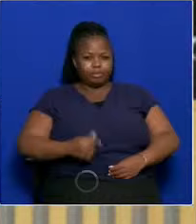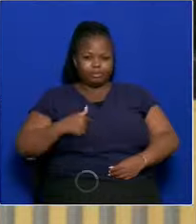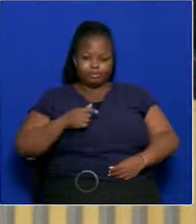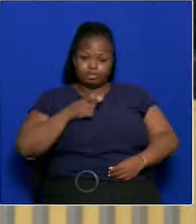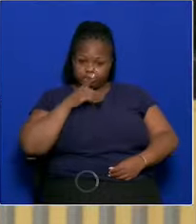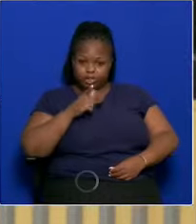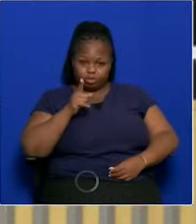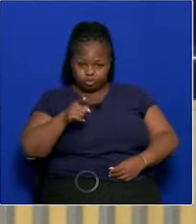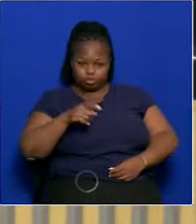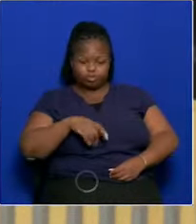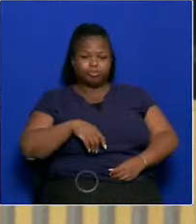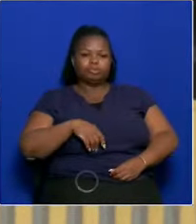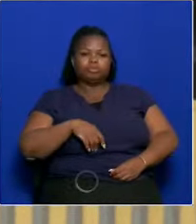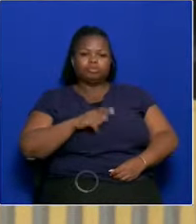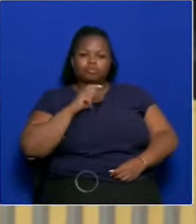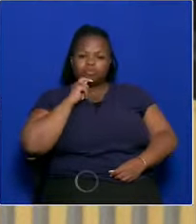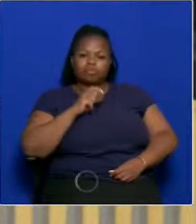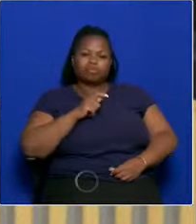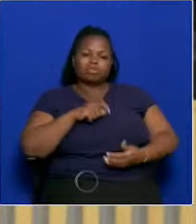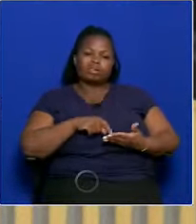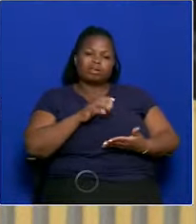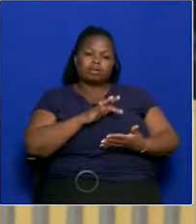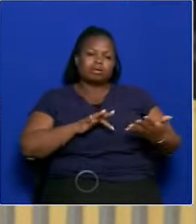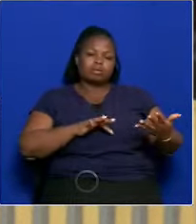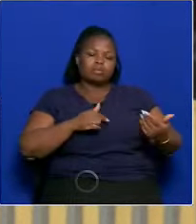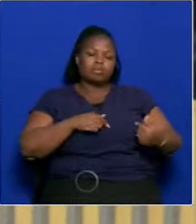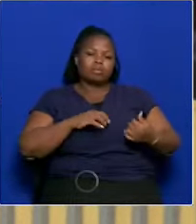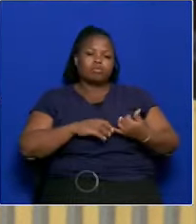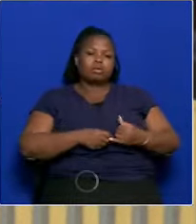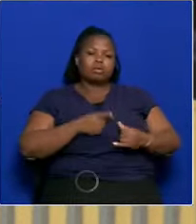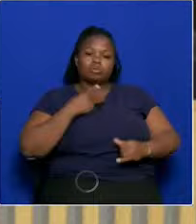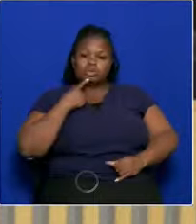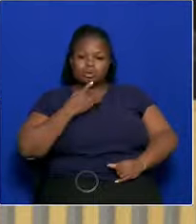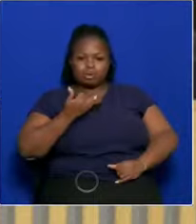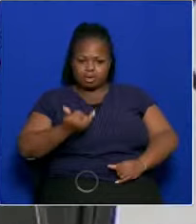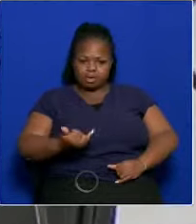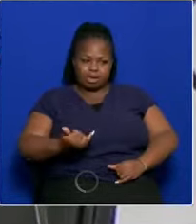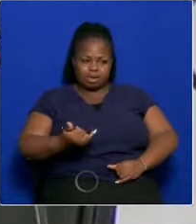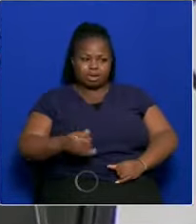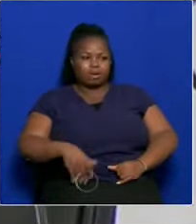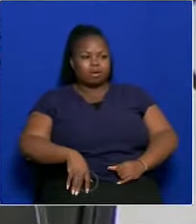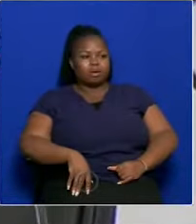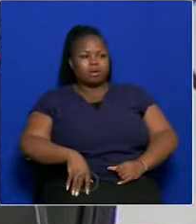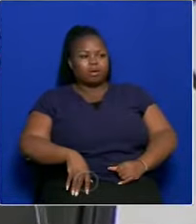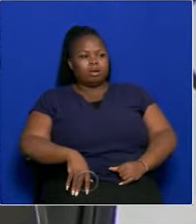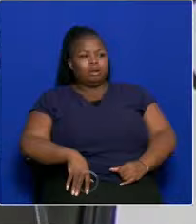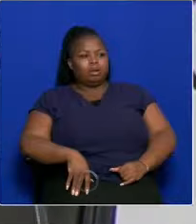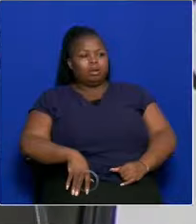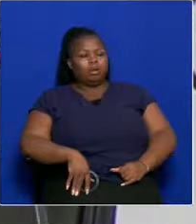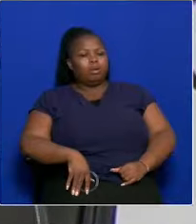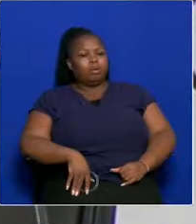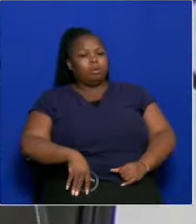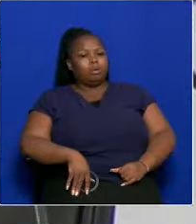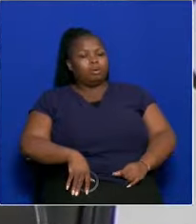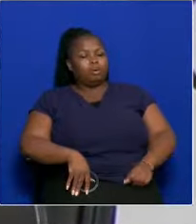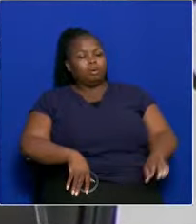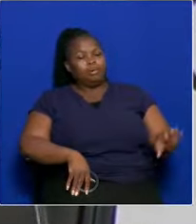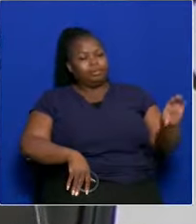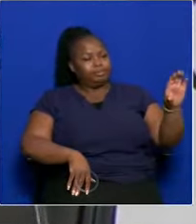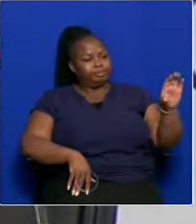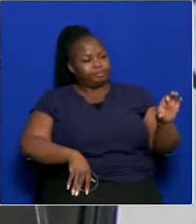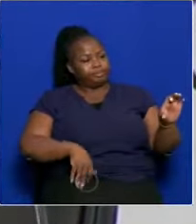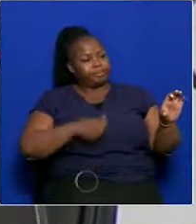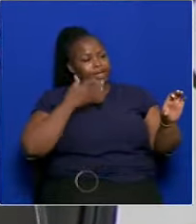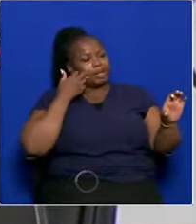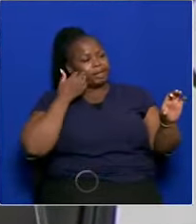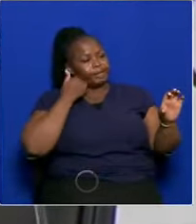really in this scenario that I'm trying to put to you is the payment into your son's account was